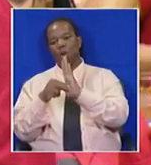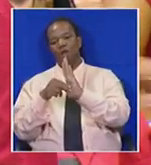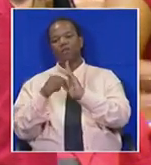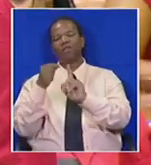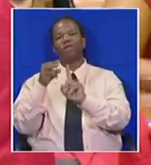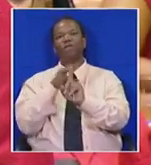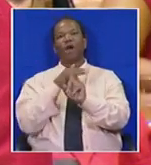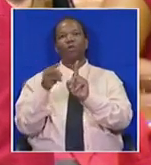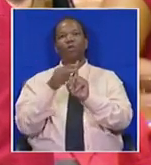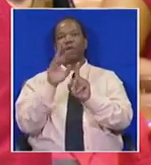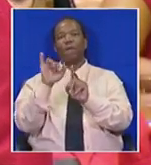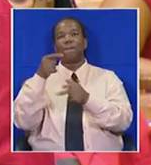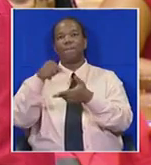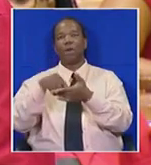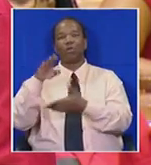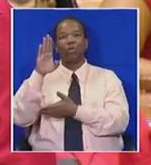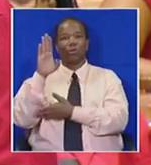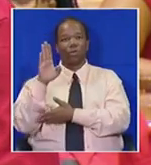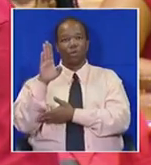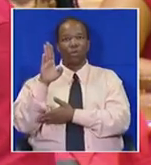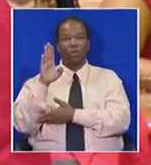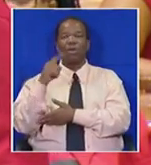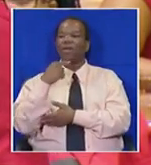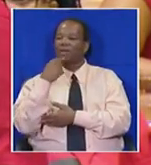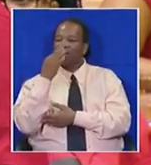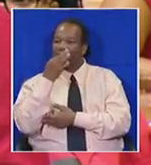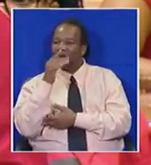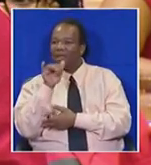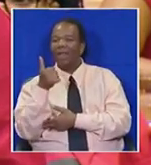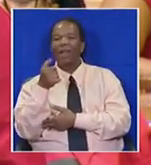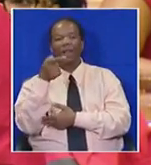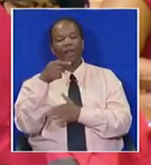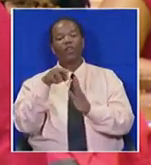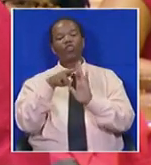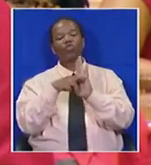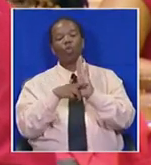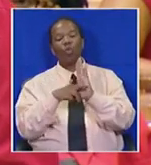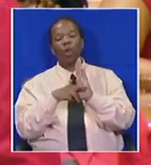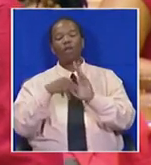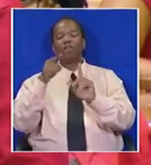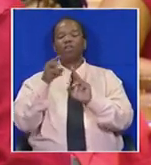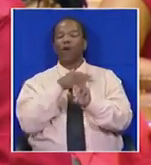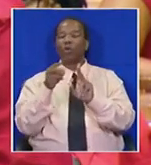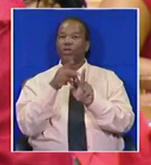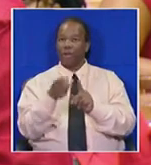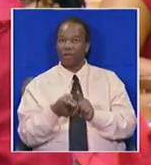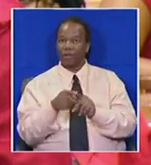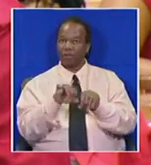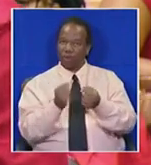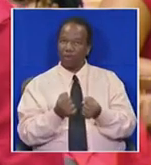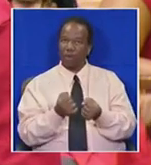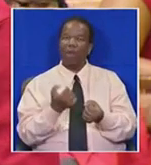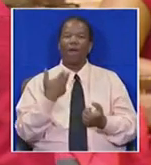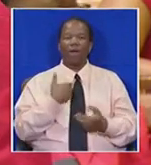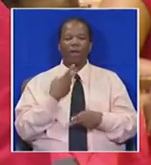they rise on a point of order and immediately indicate that there's been a violation of a rule, and then give you an